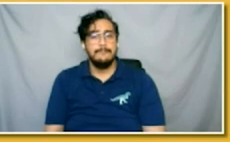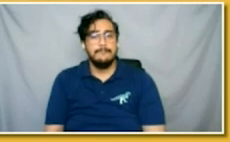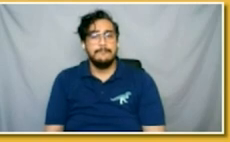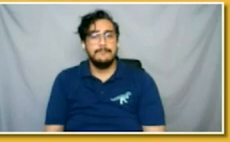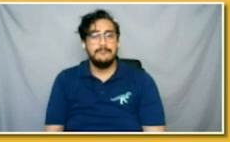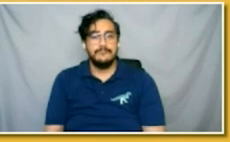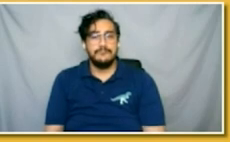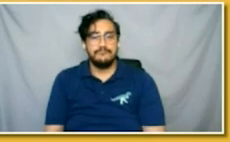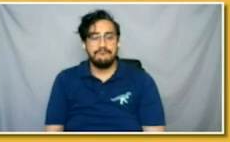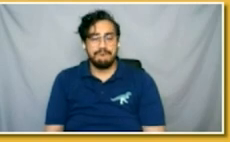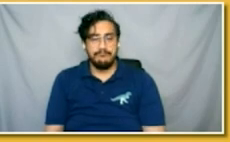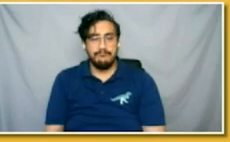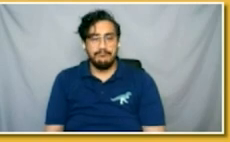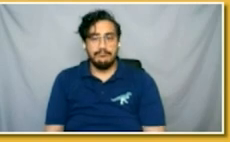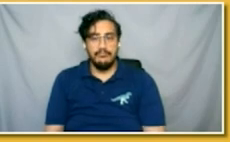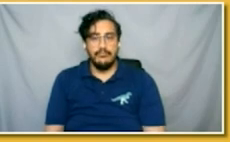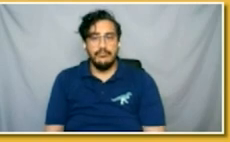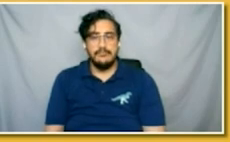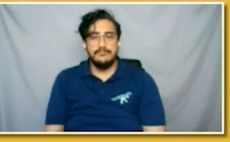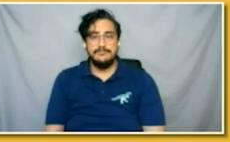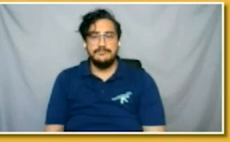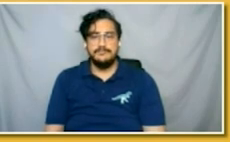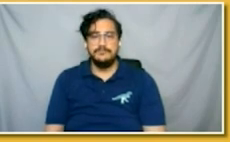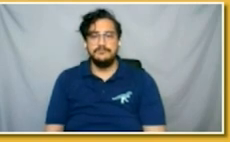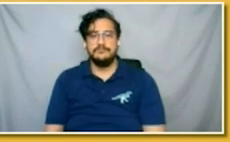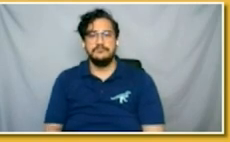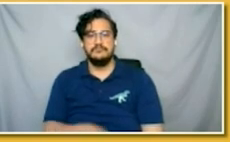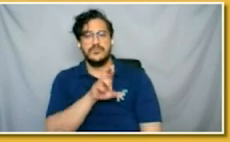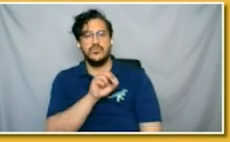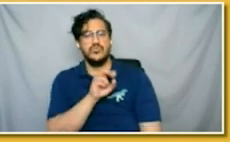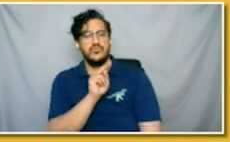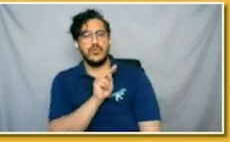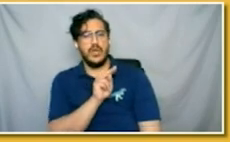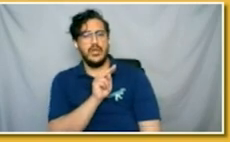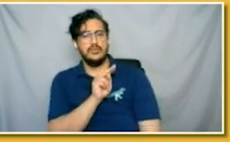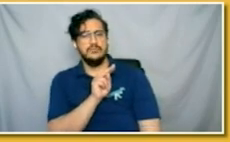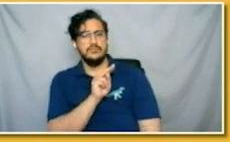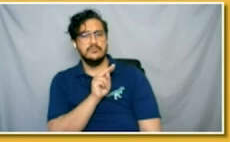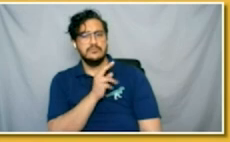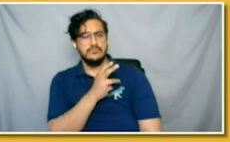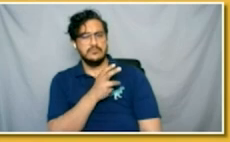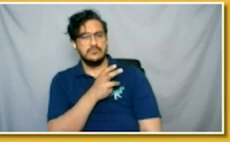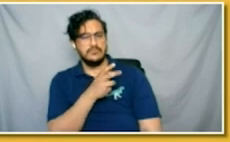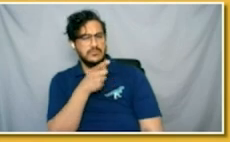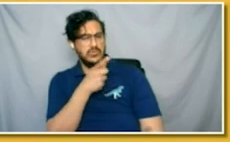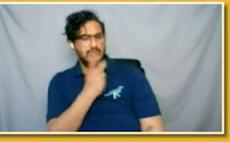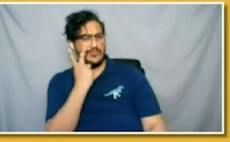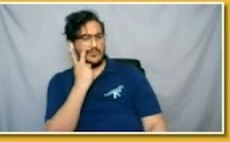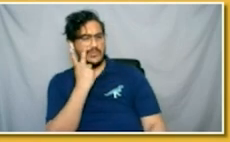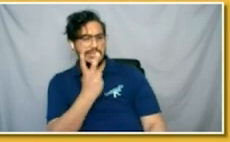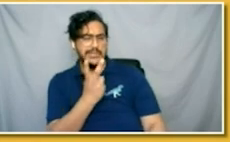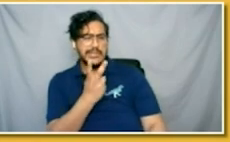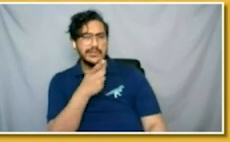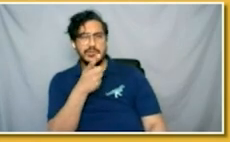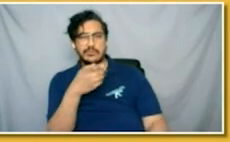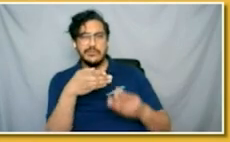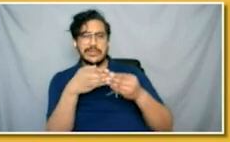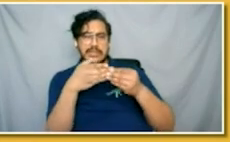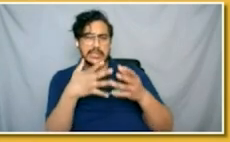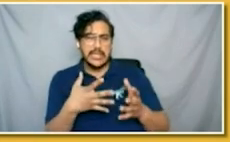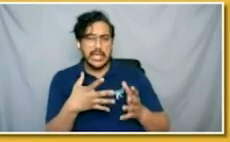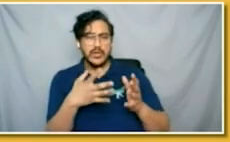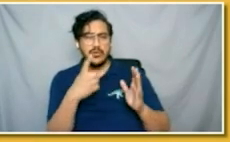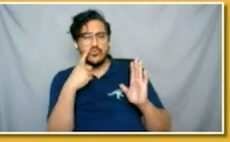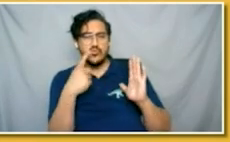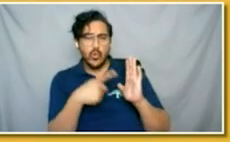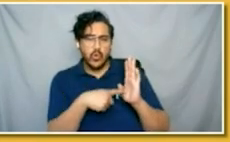So Ron, following up on that, I mean, you must have seen as corporate leaders came in and were just really starting to tighten